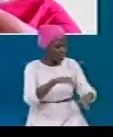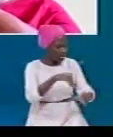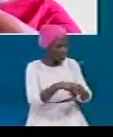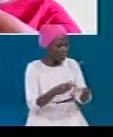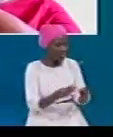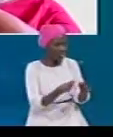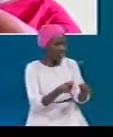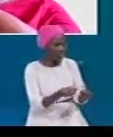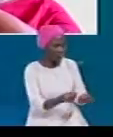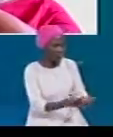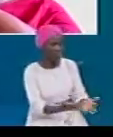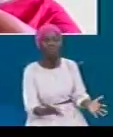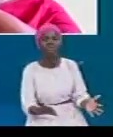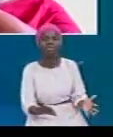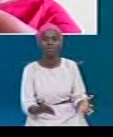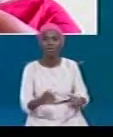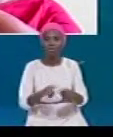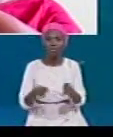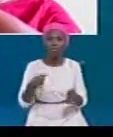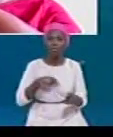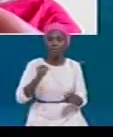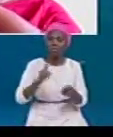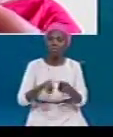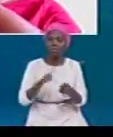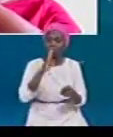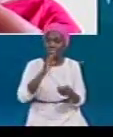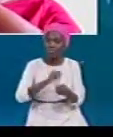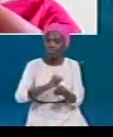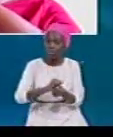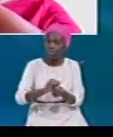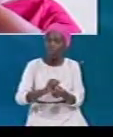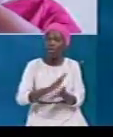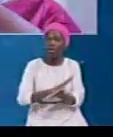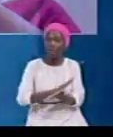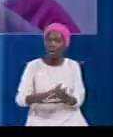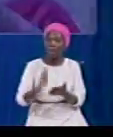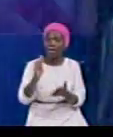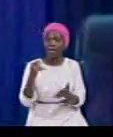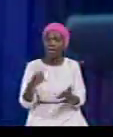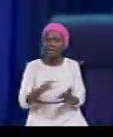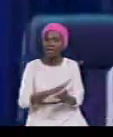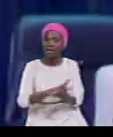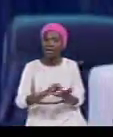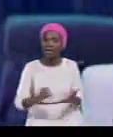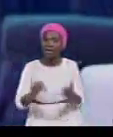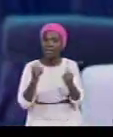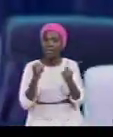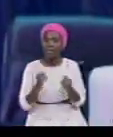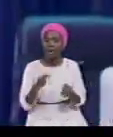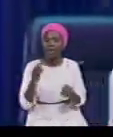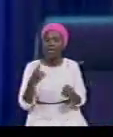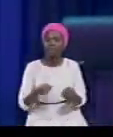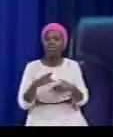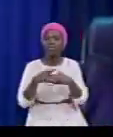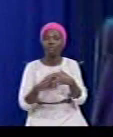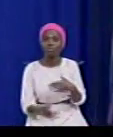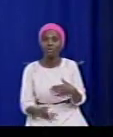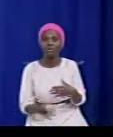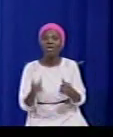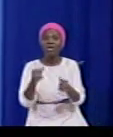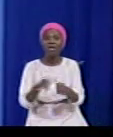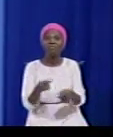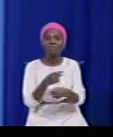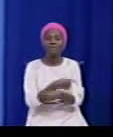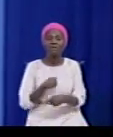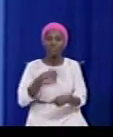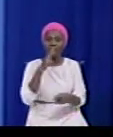word, by the cleansing power of the blood and the word. Every day we're coming to the Lord. Come now, let